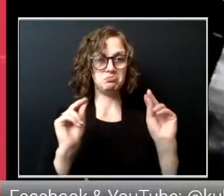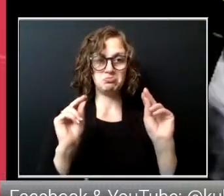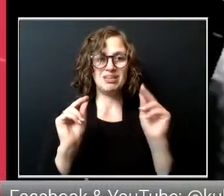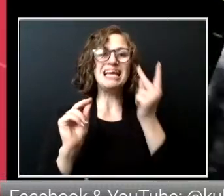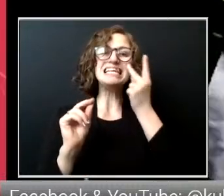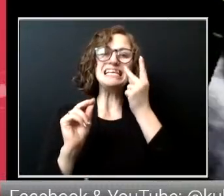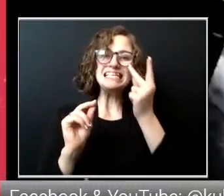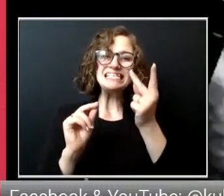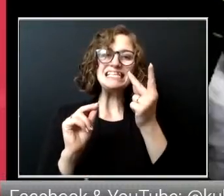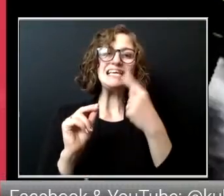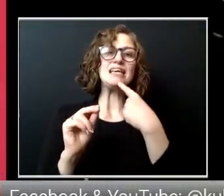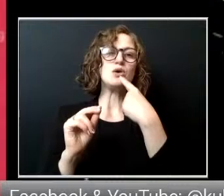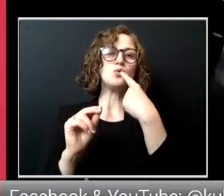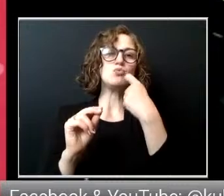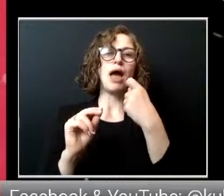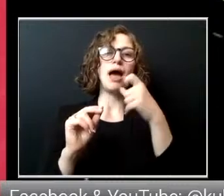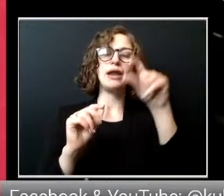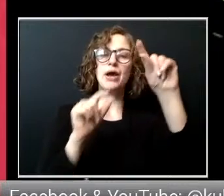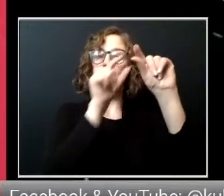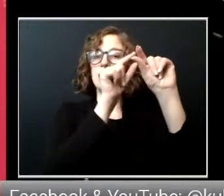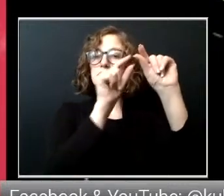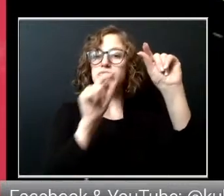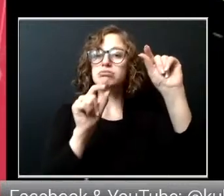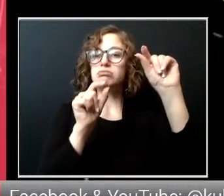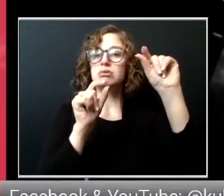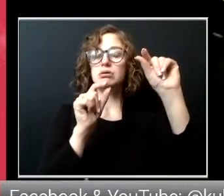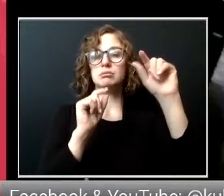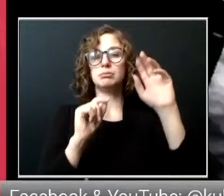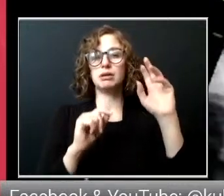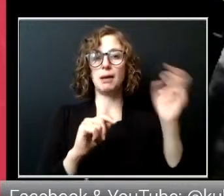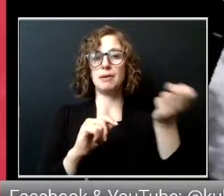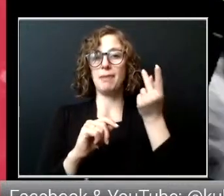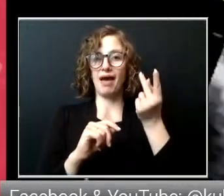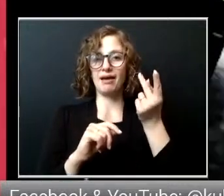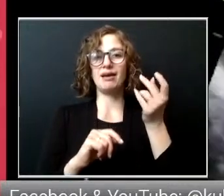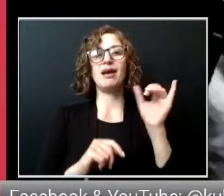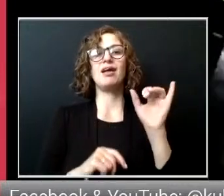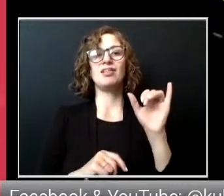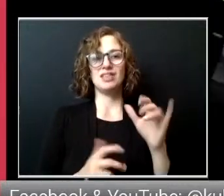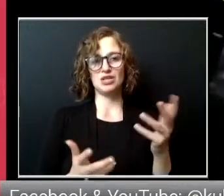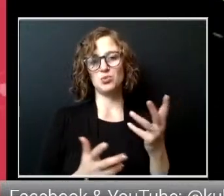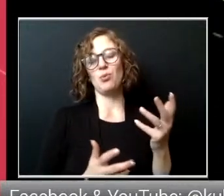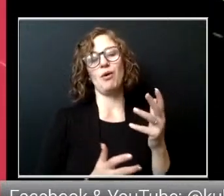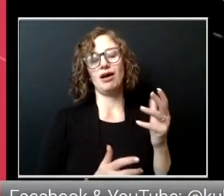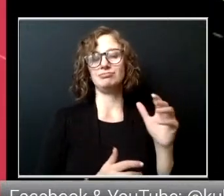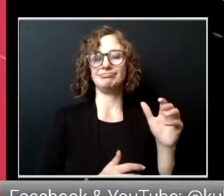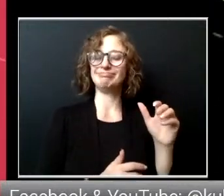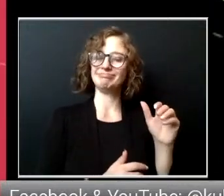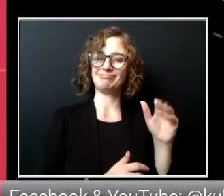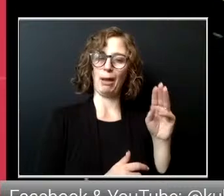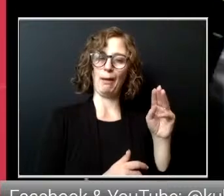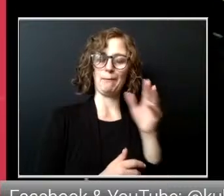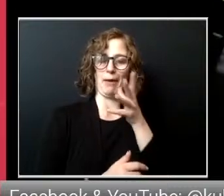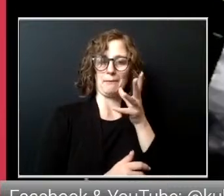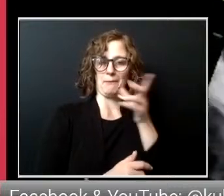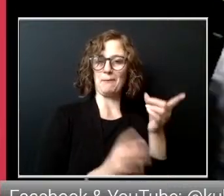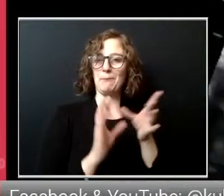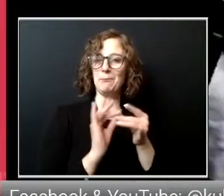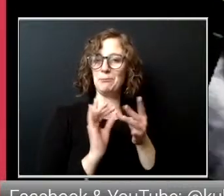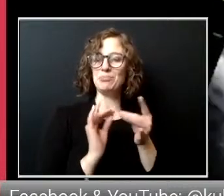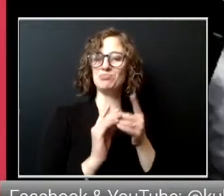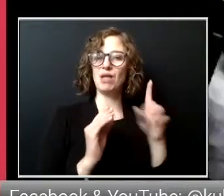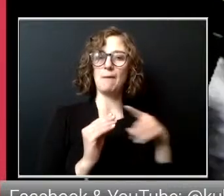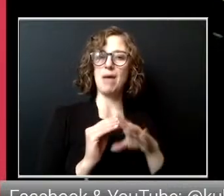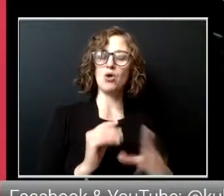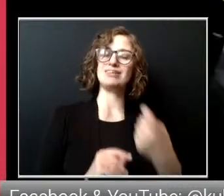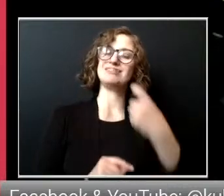at the top coming back, and that's what Archie's mom talked about briefly about his last checkup, that there